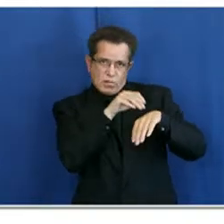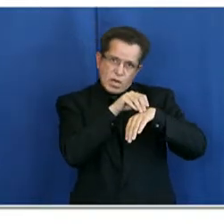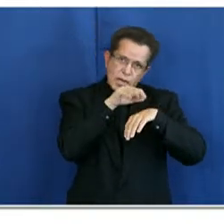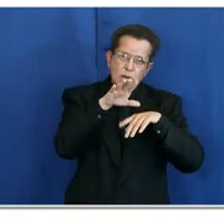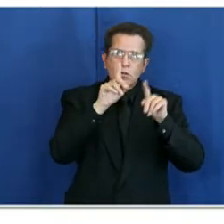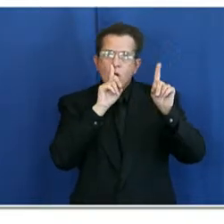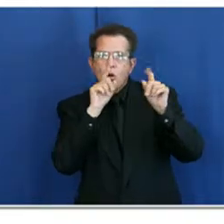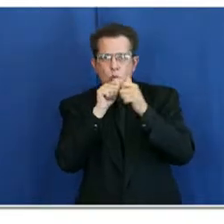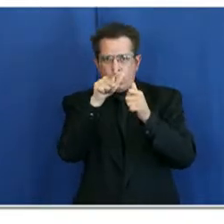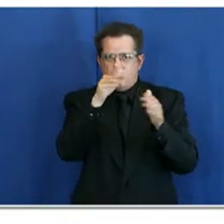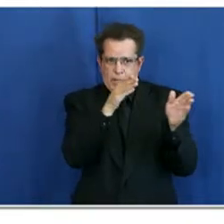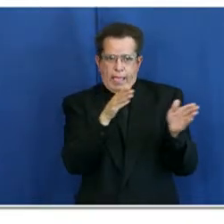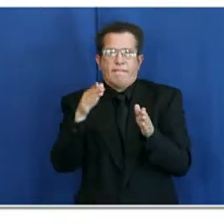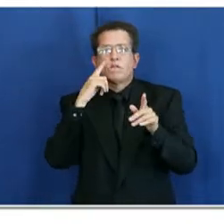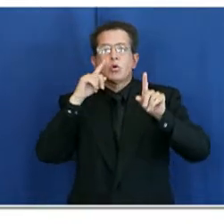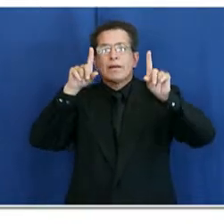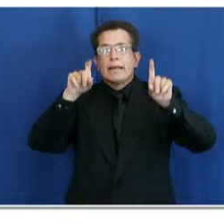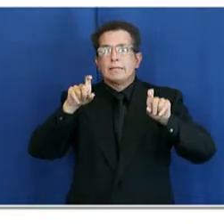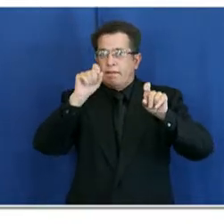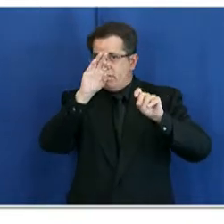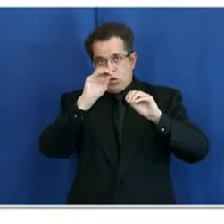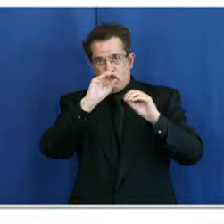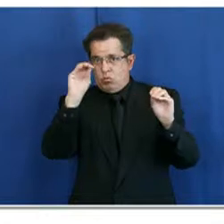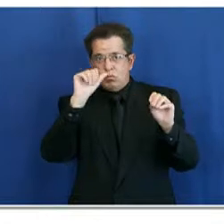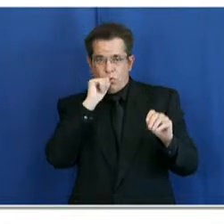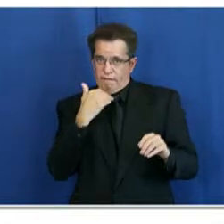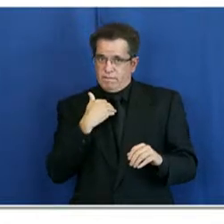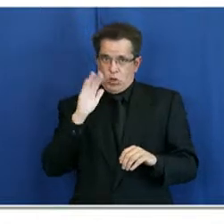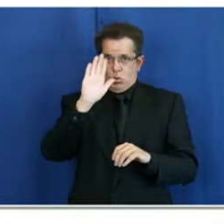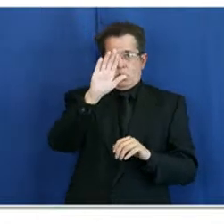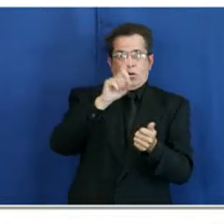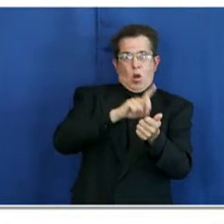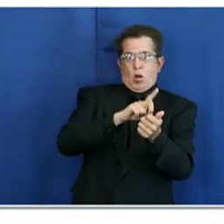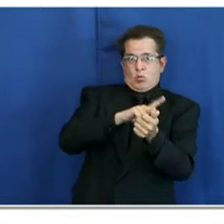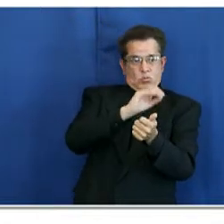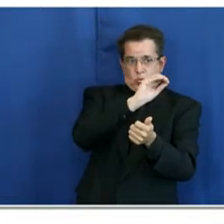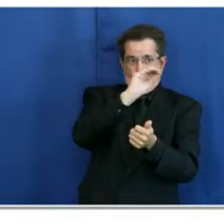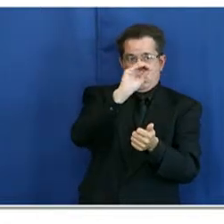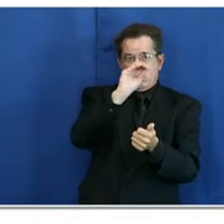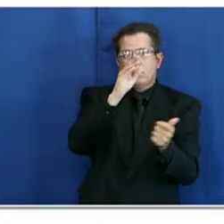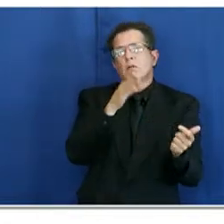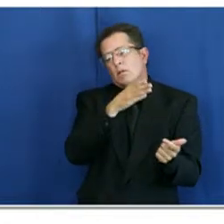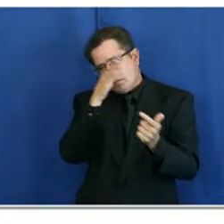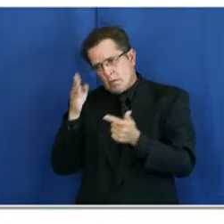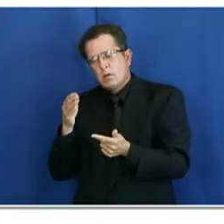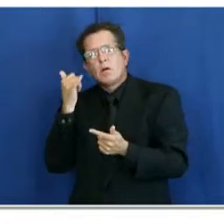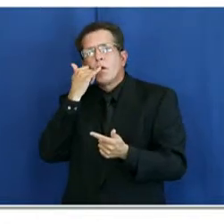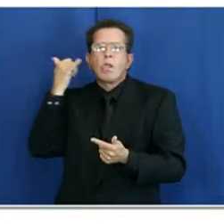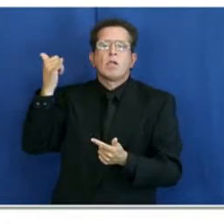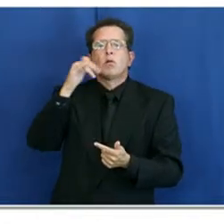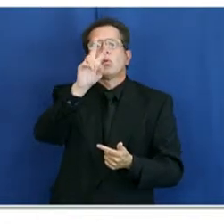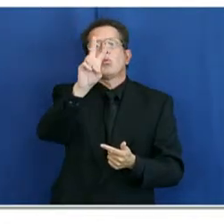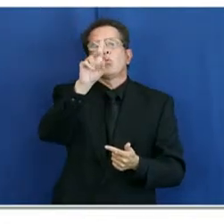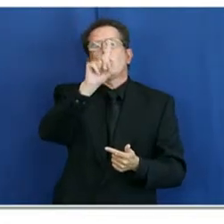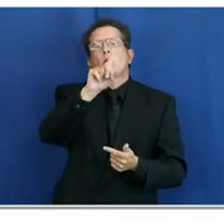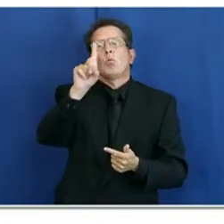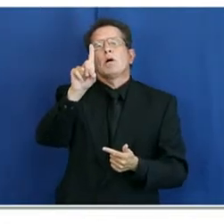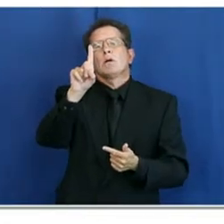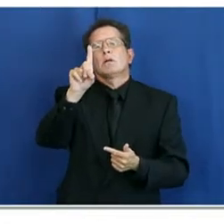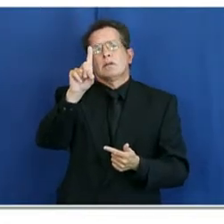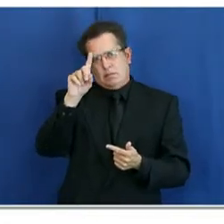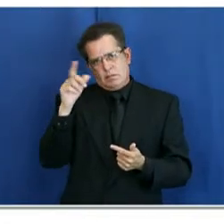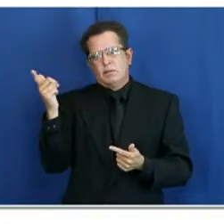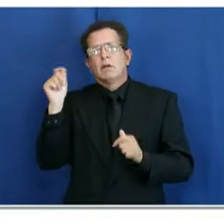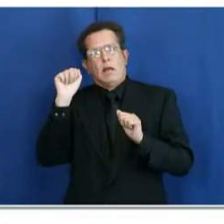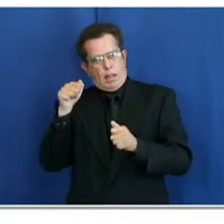help arrange your testing. If you don't have a pediatrician, a family physician, or a medical home, then we encourage you to call 211 San Diego,